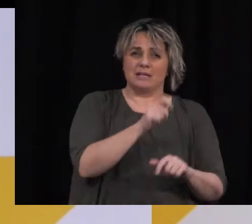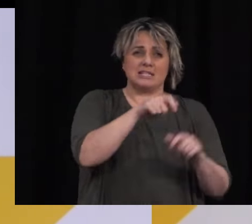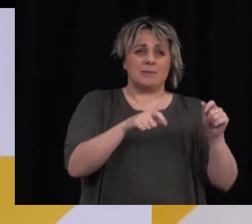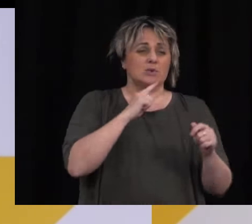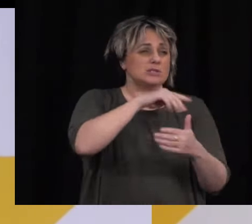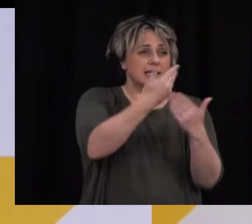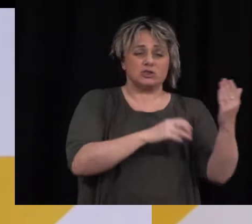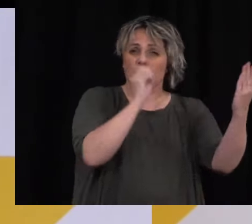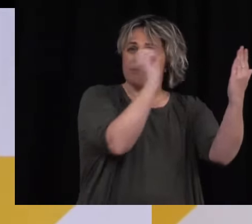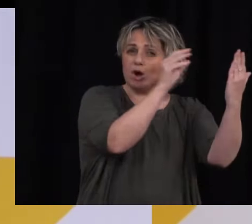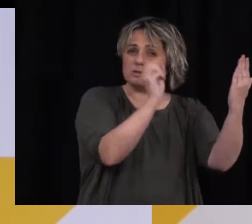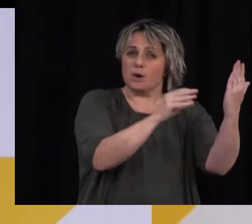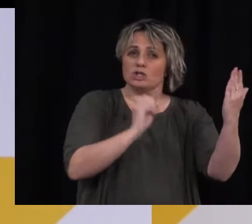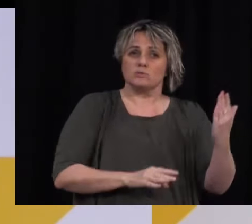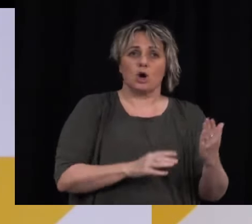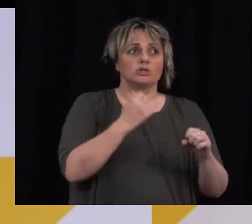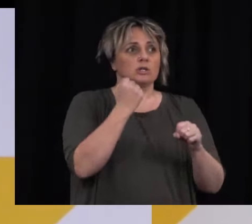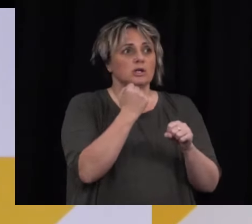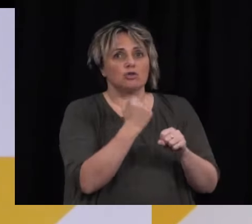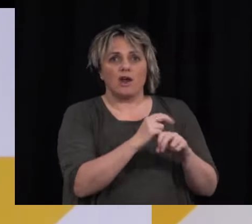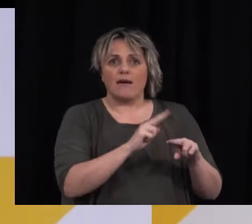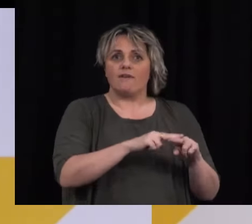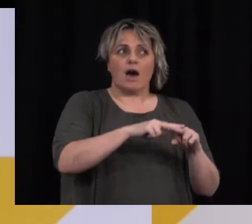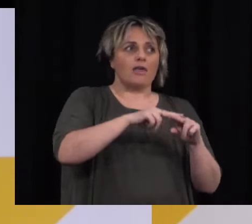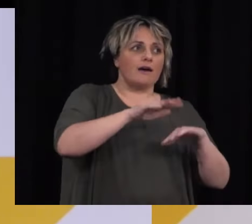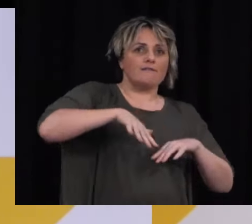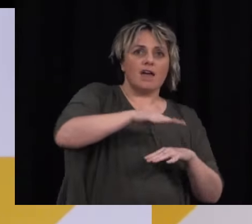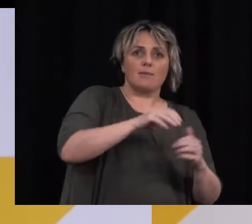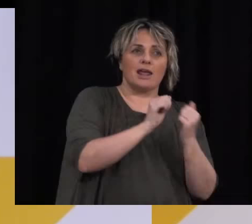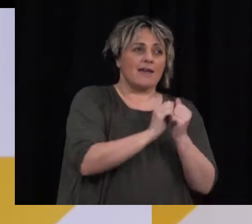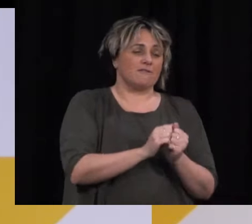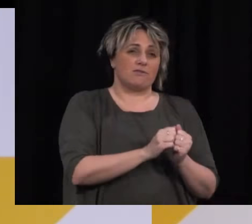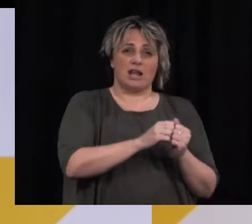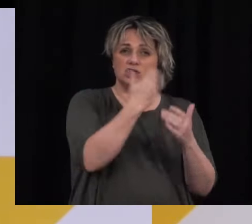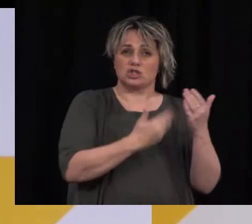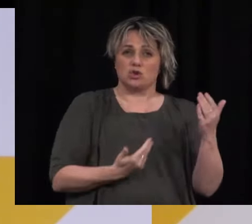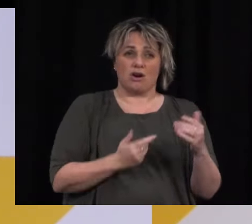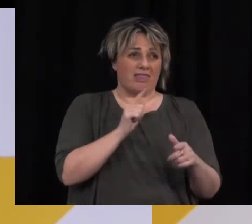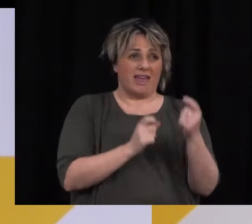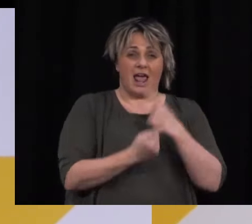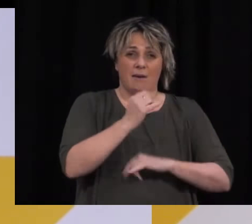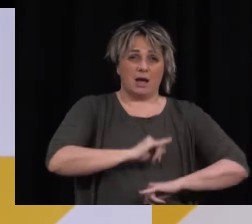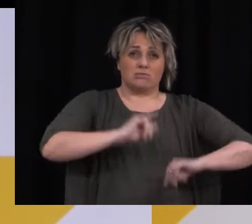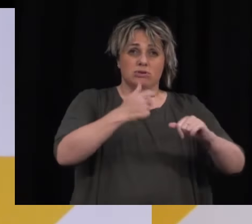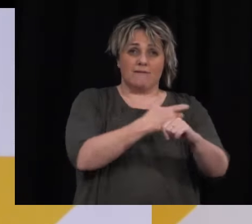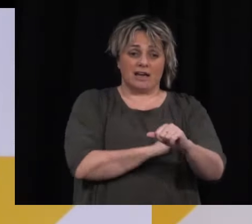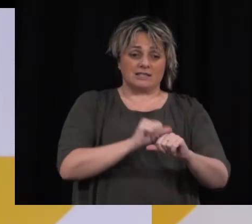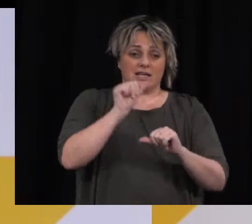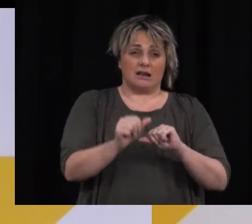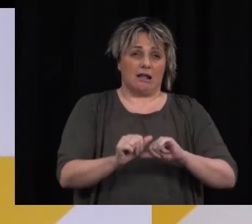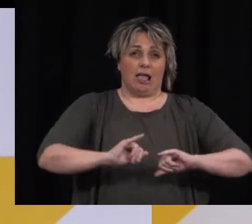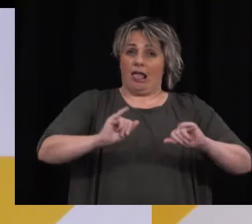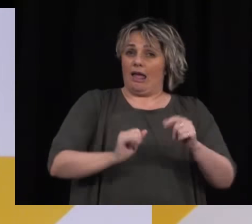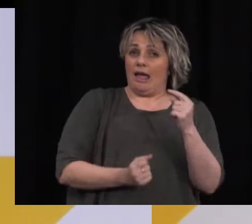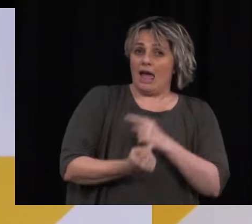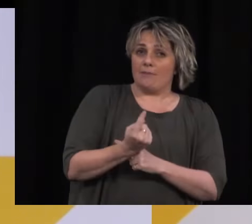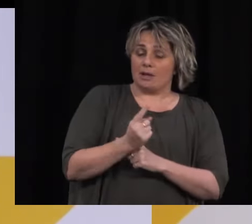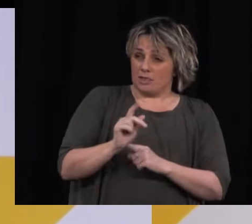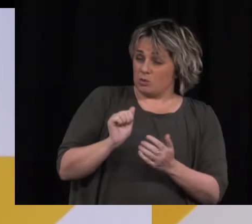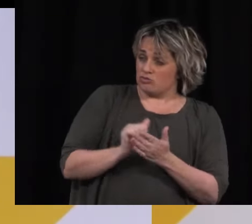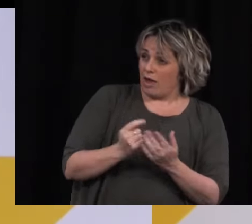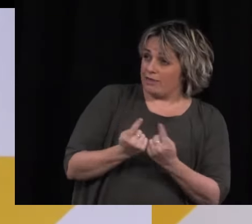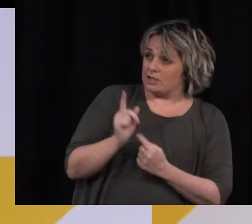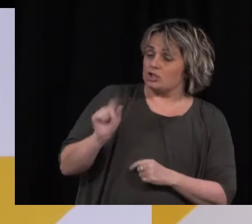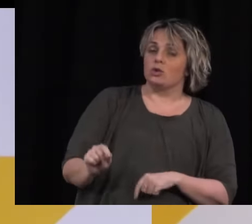father's grandfather had a stroke immediately afterwards. Was that the right thing to do? When the research tells you that one of the things that's stopping people from